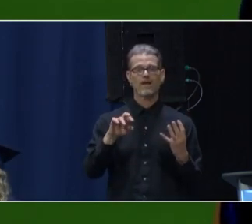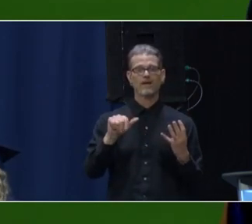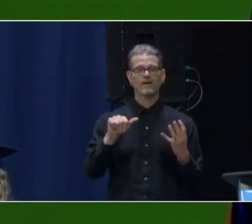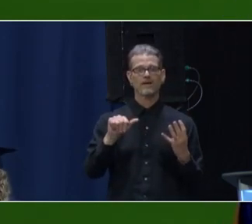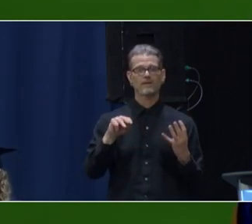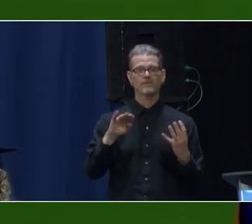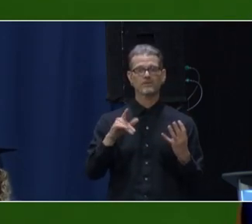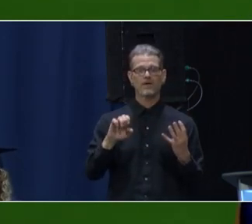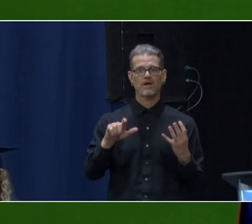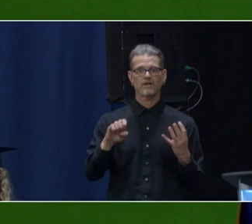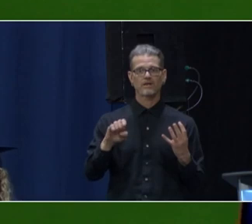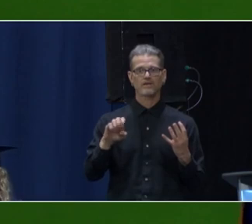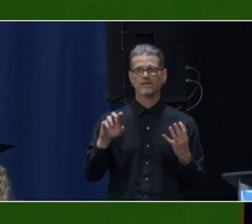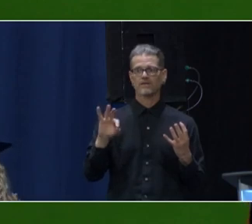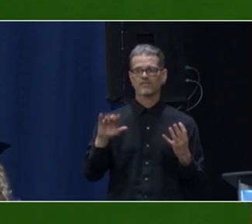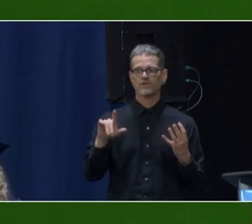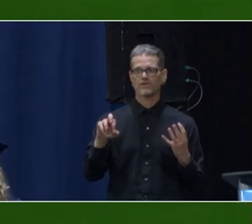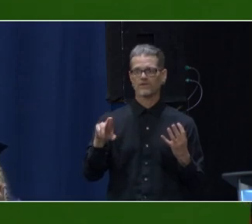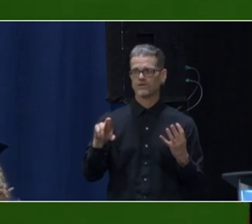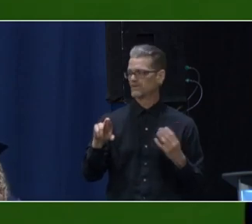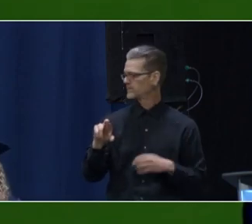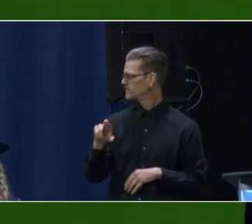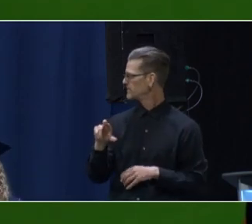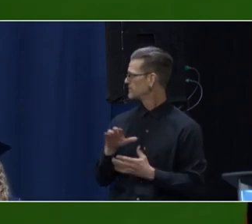Michelle Fuller.